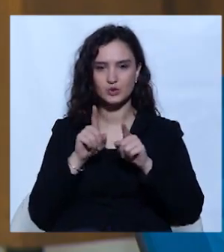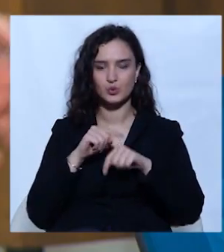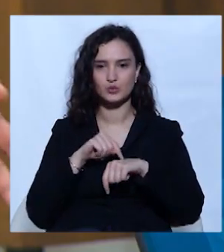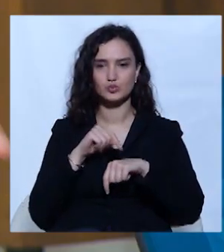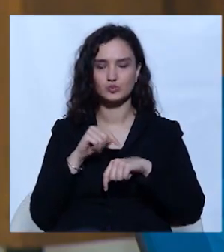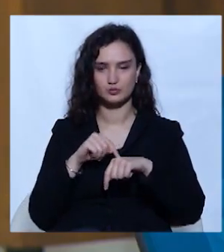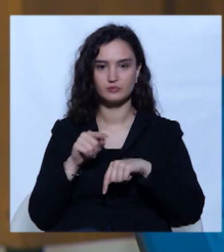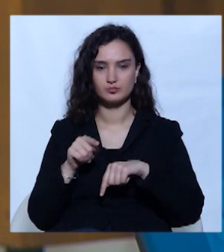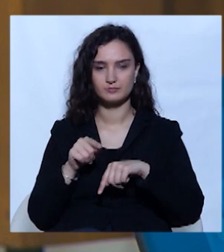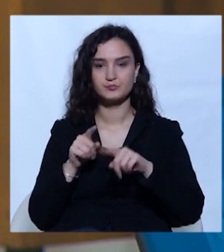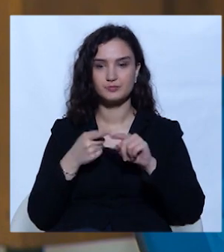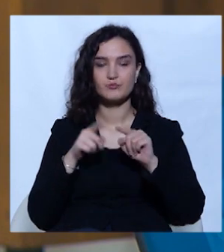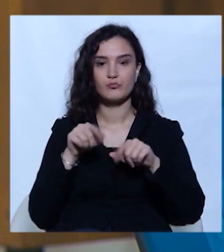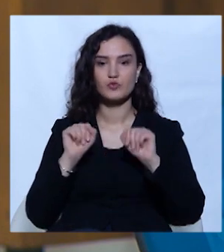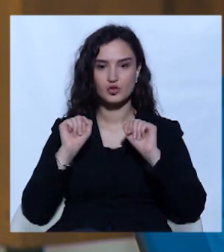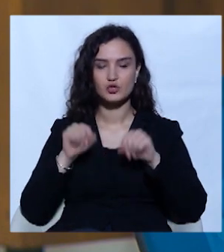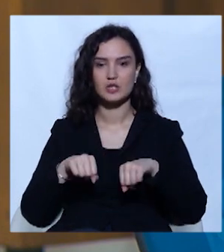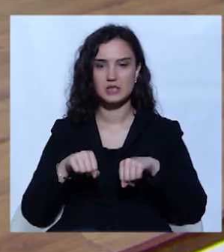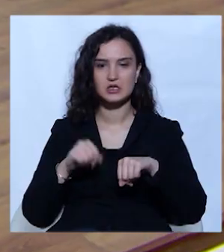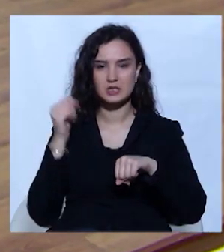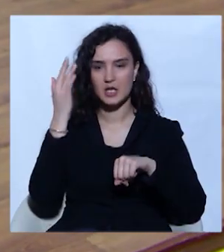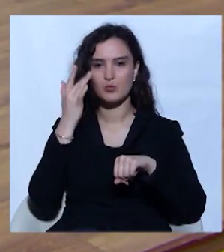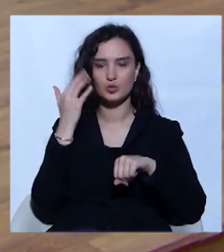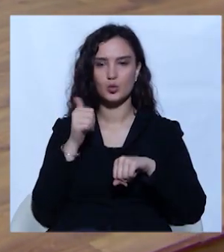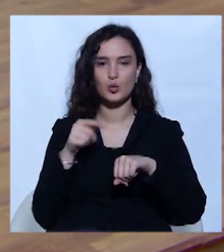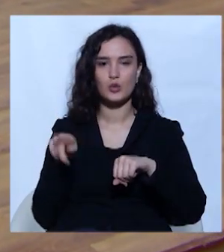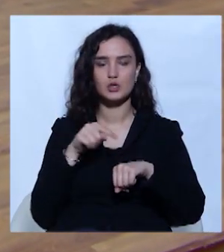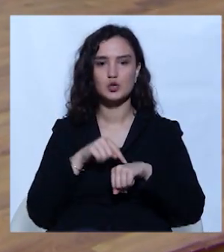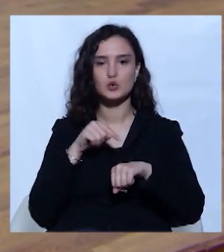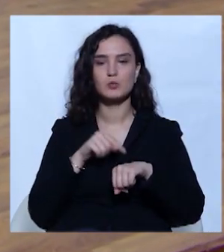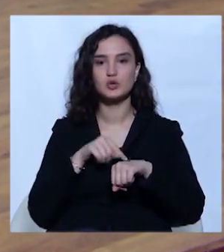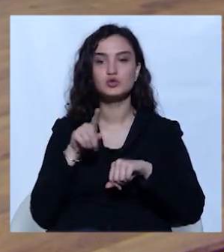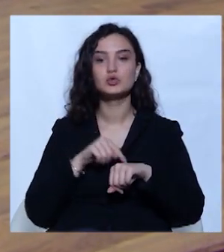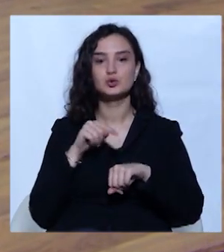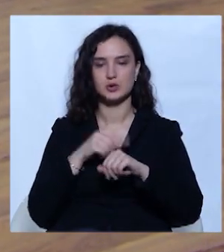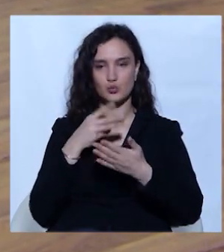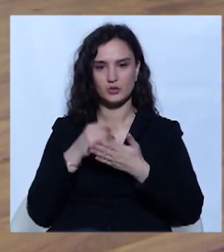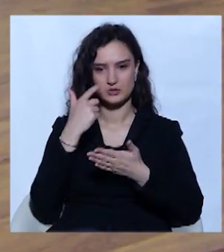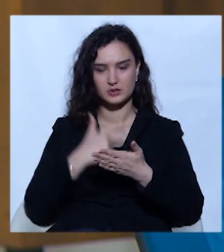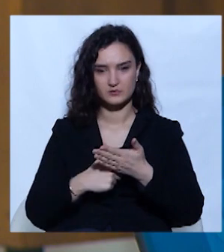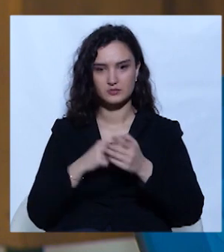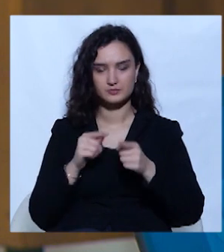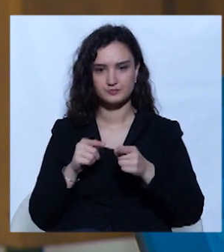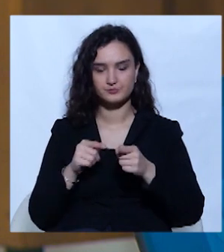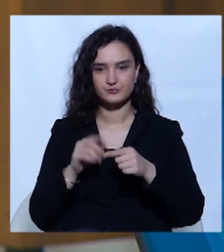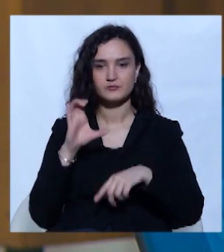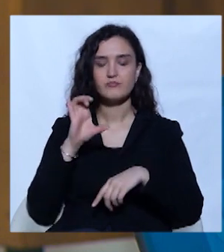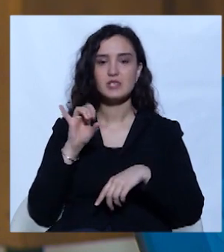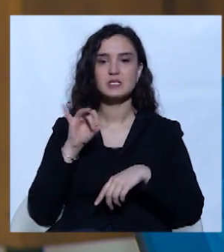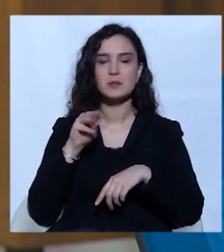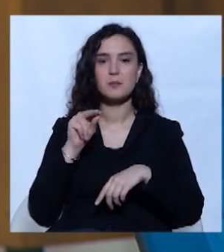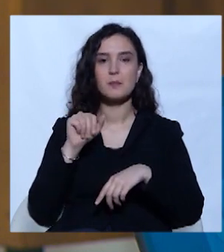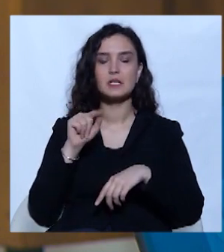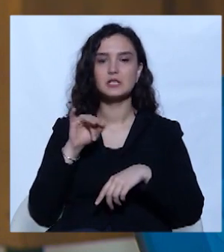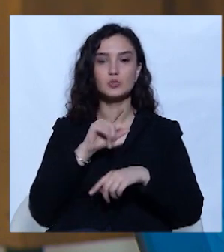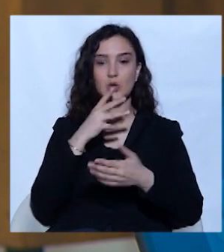other person, so that you can sort of imagine how they would feel, and then you can feel that yourself. Sympathy is when you